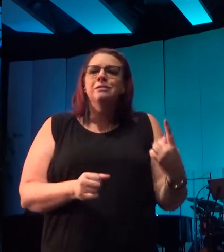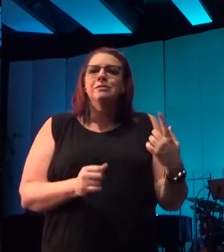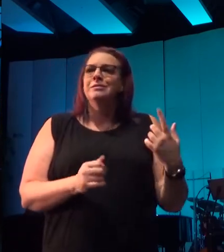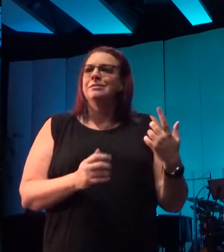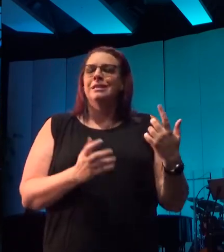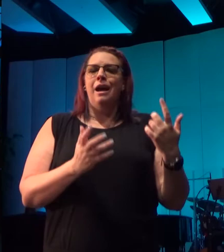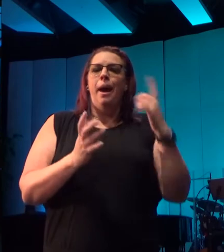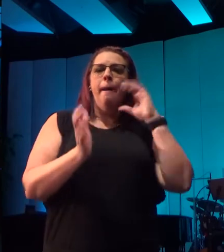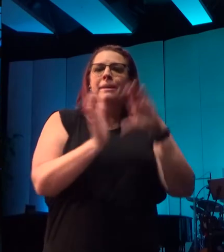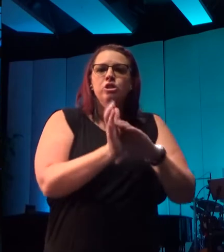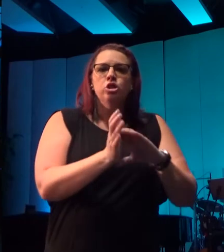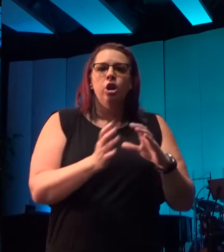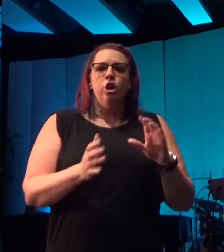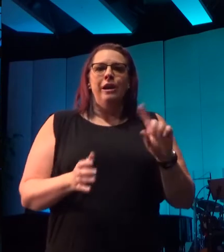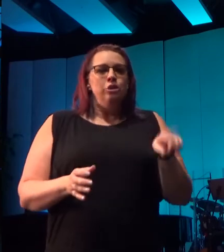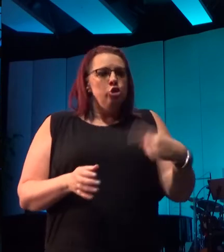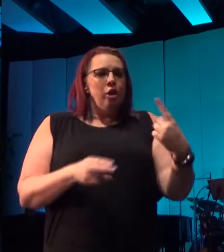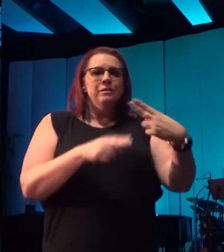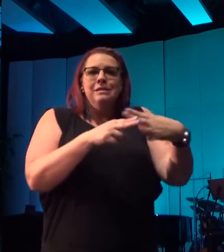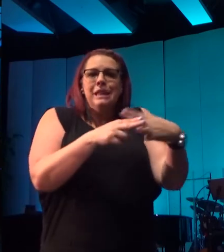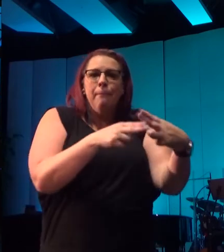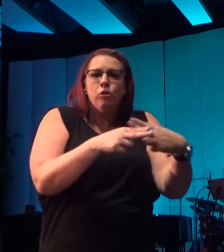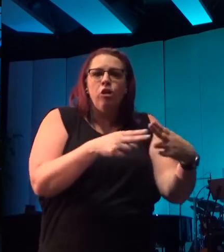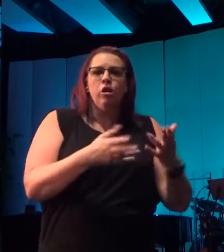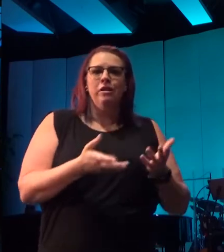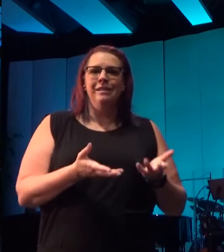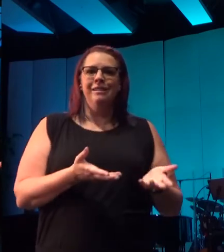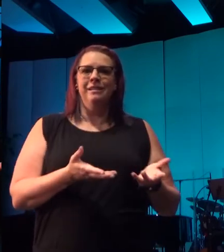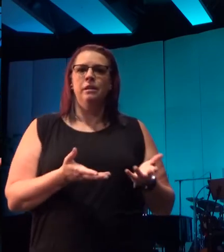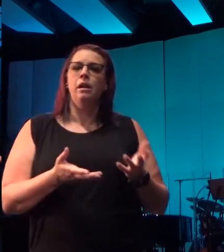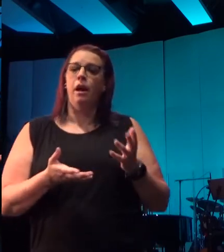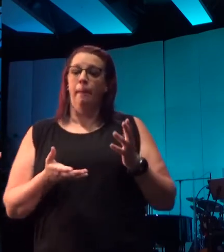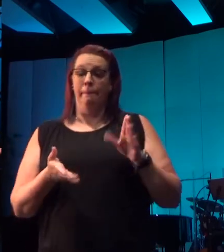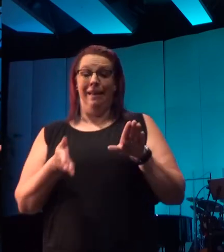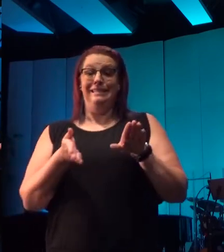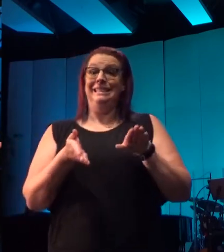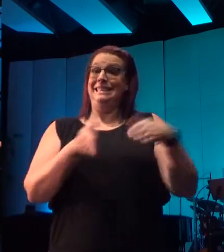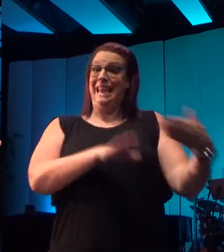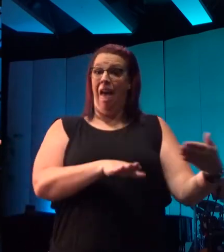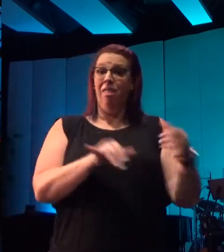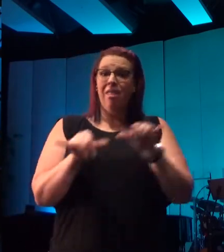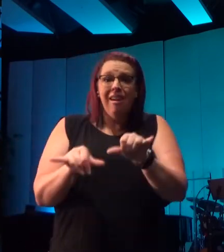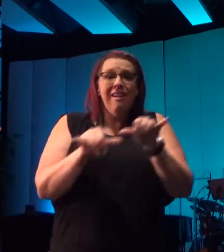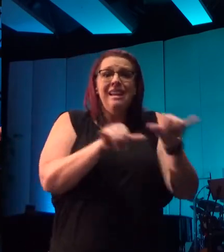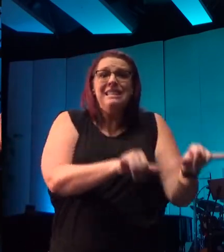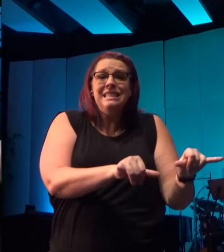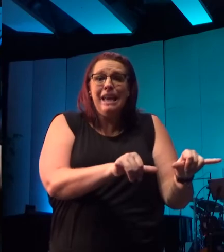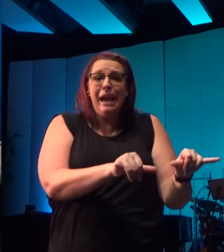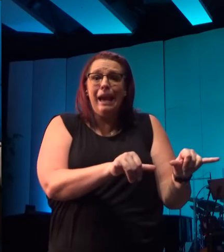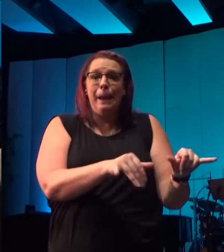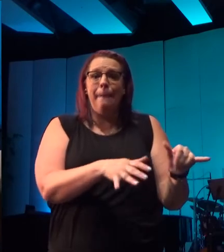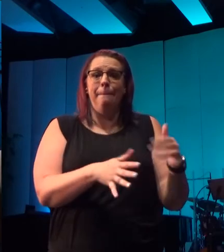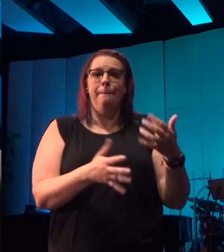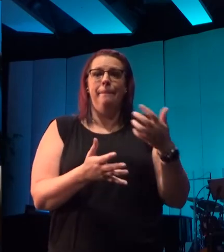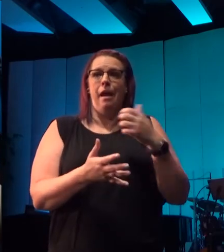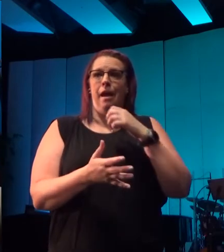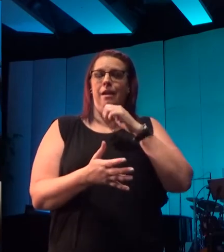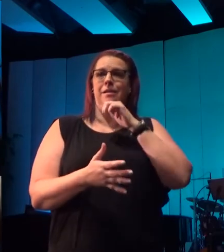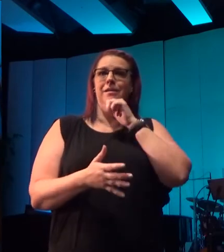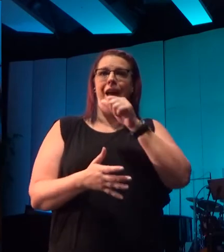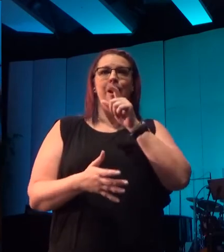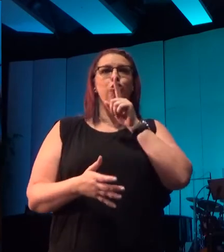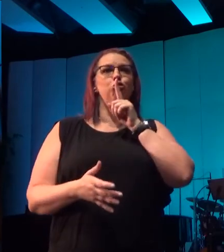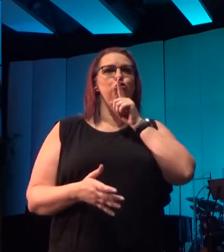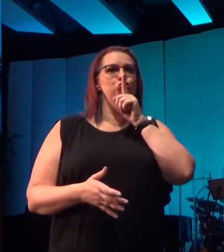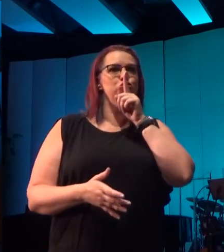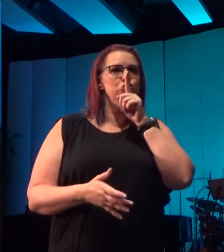And he said, yeah, death is like a shadow because it's an illusion. Nothing really has died.